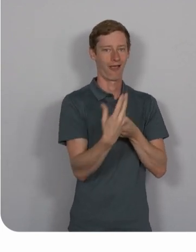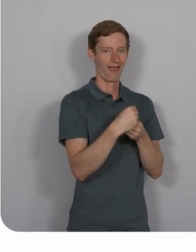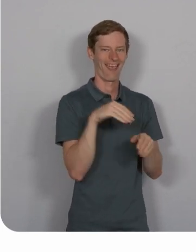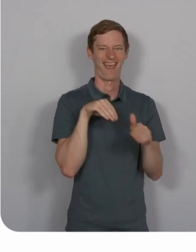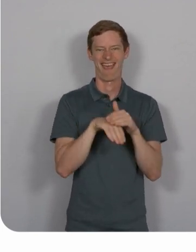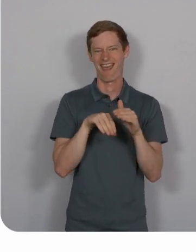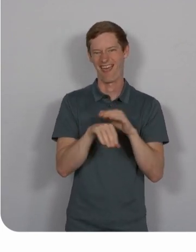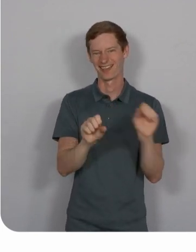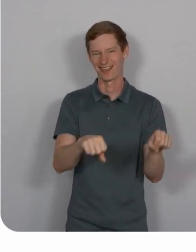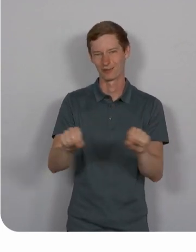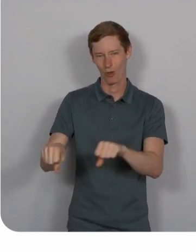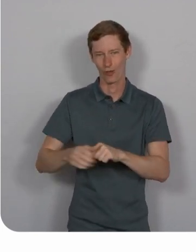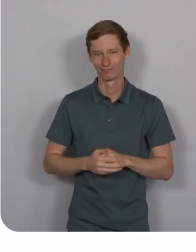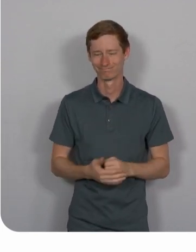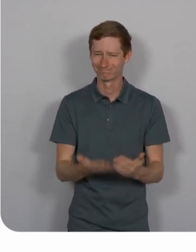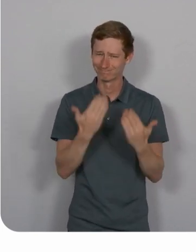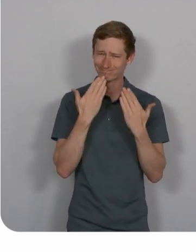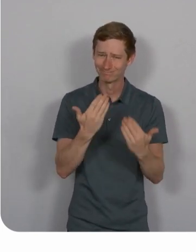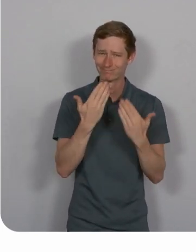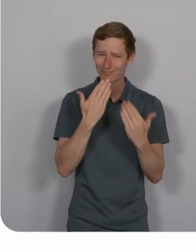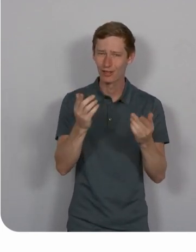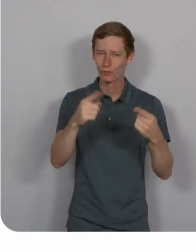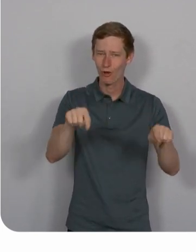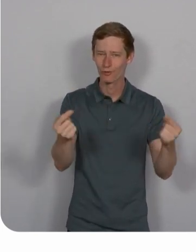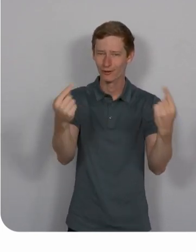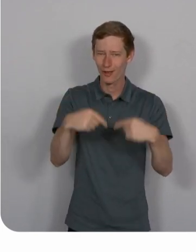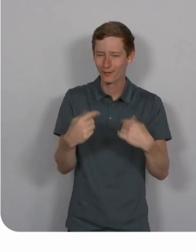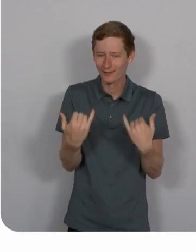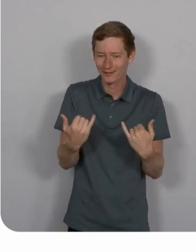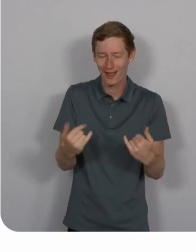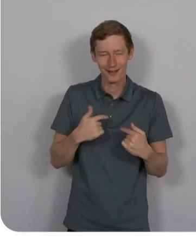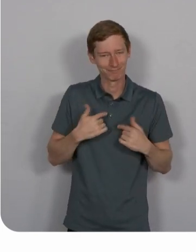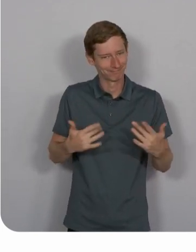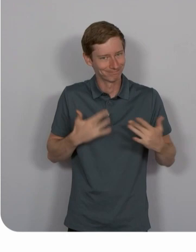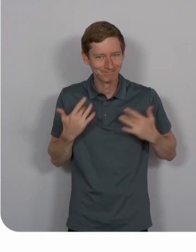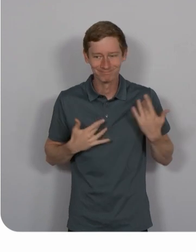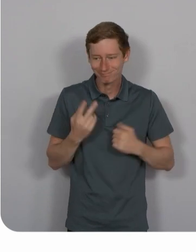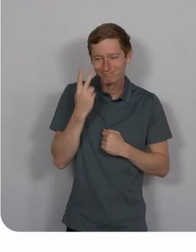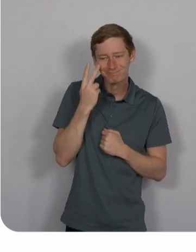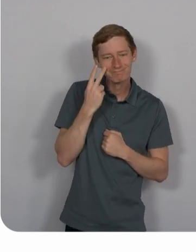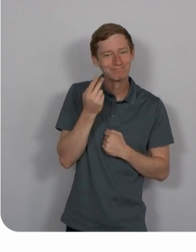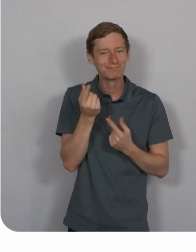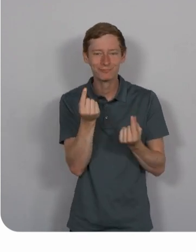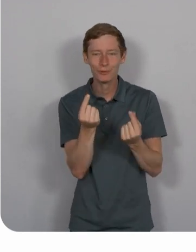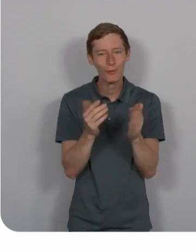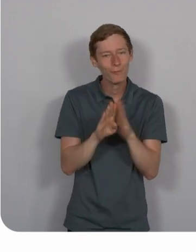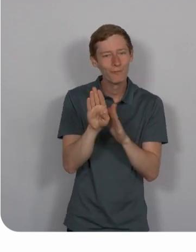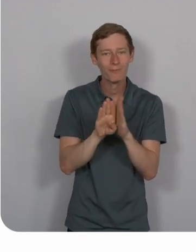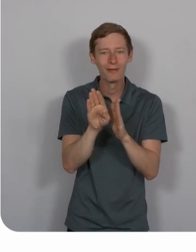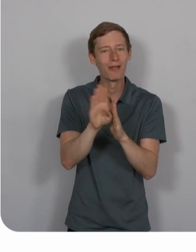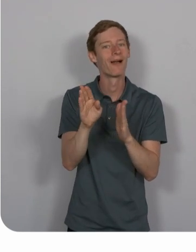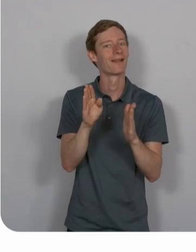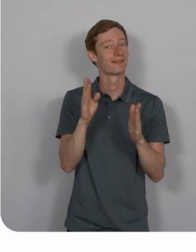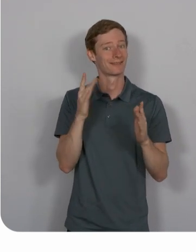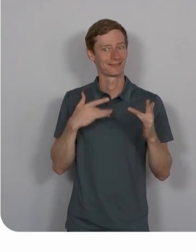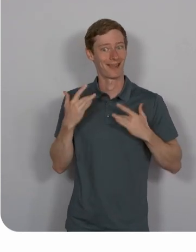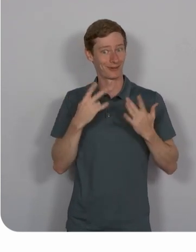possible. I want to thank you all for being here today. I can't wait to see what you all build, and I can't wait for what's next. Thank you.